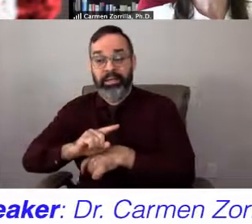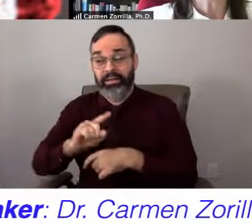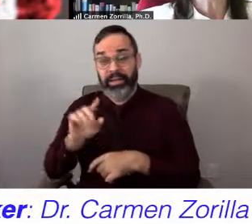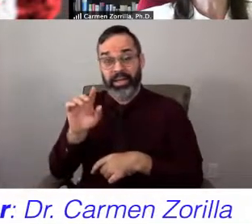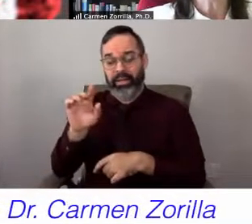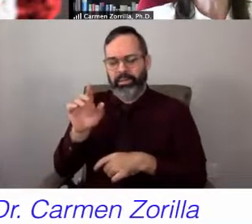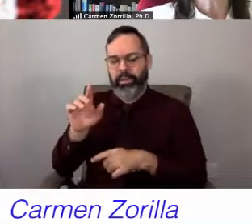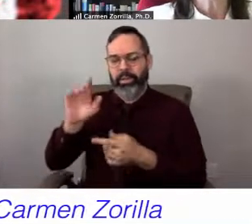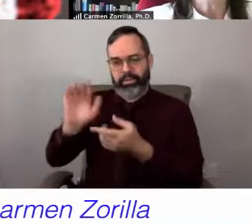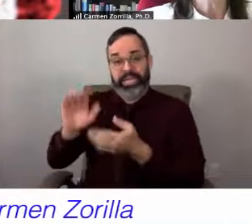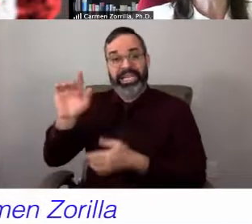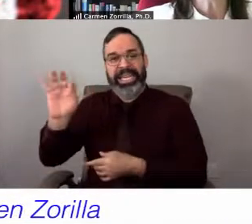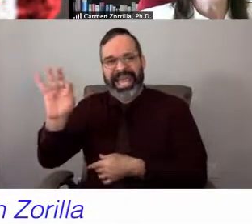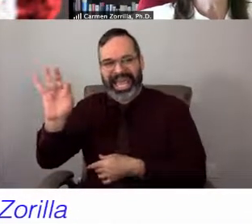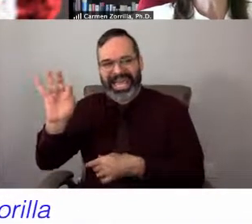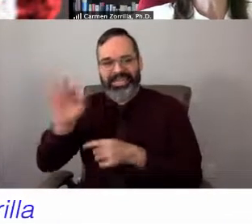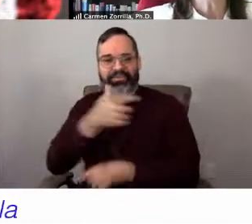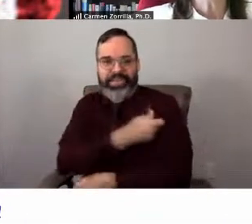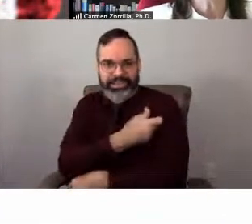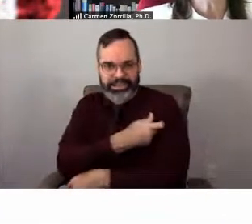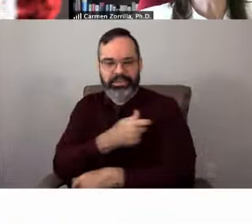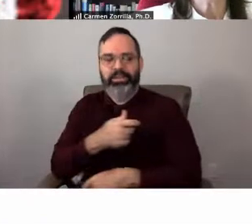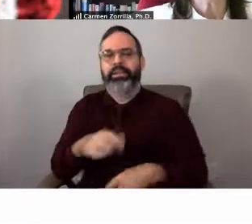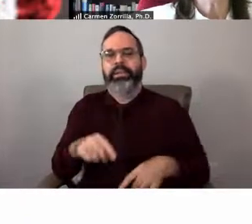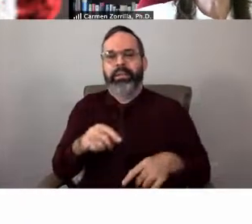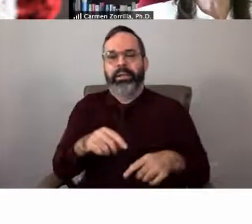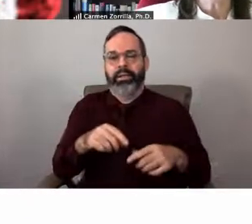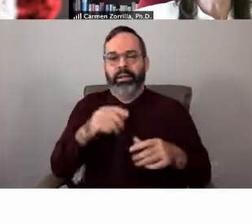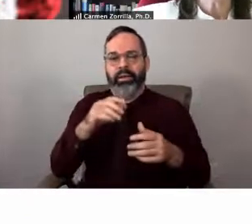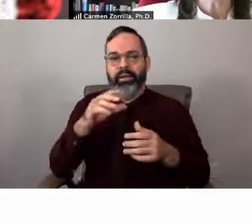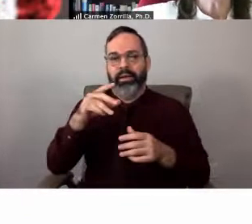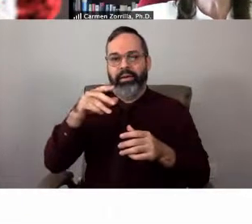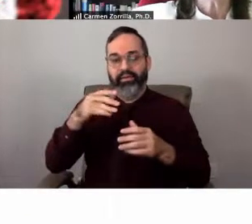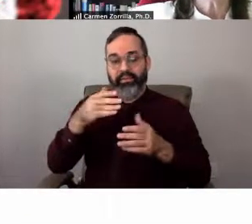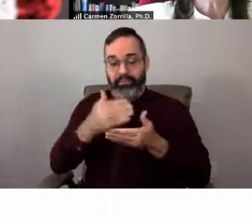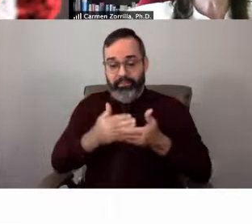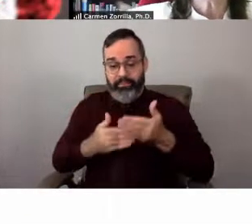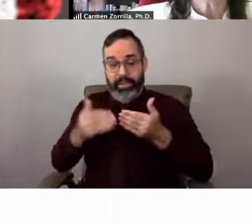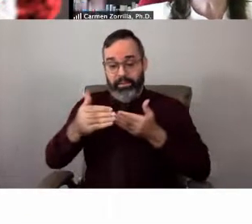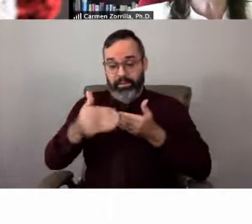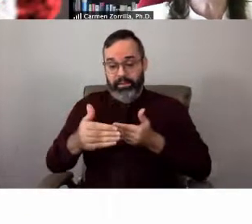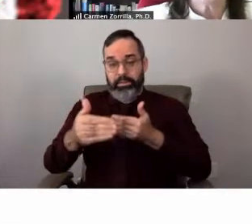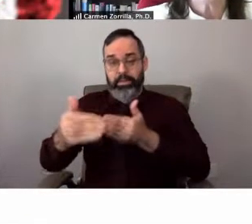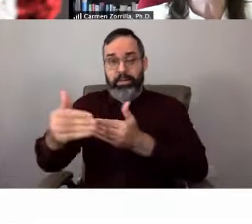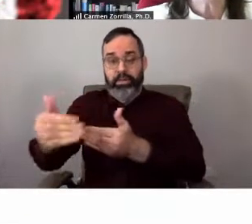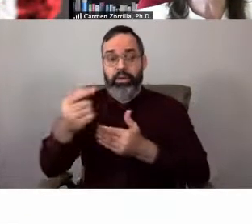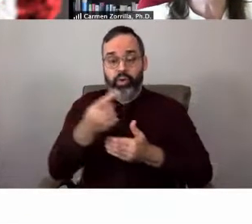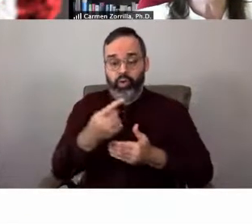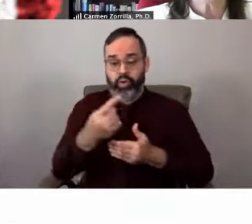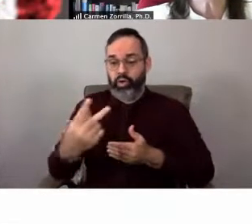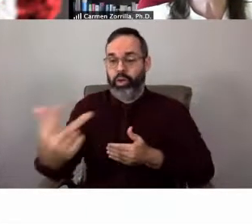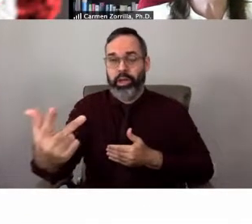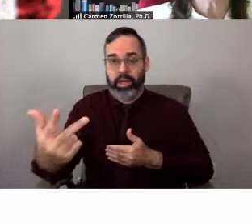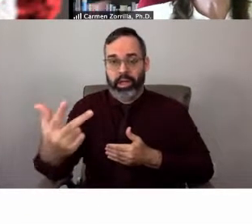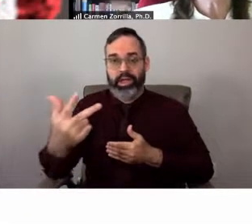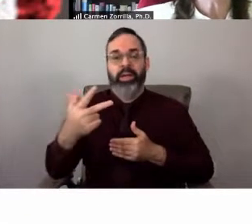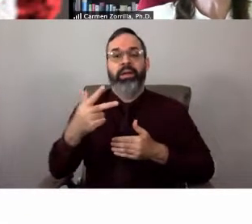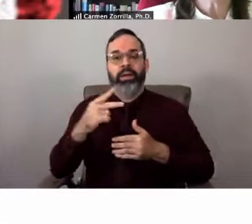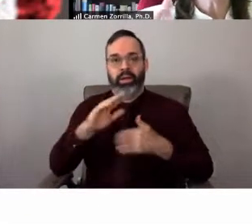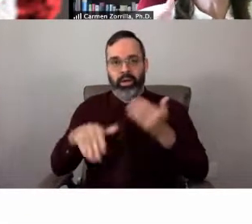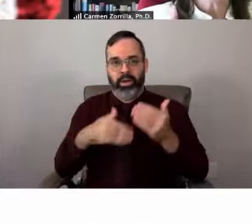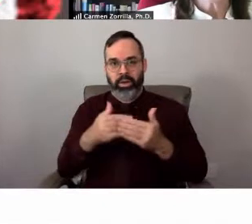going to do phase 1, 2, and 3. That means all the studies that you require to develop a vaccine, first